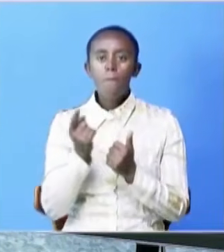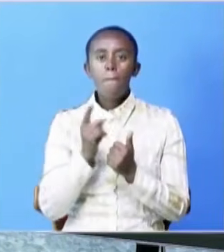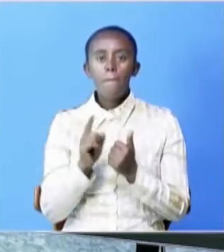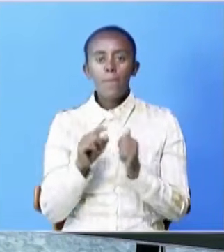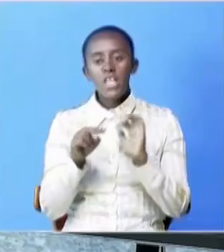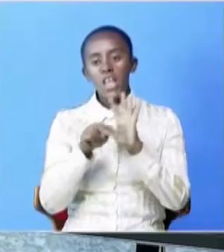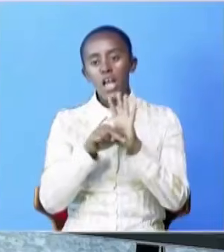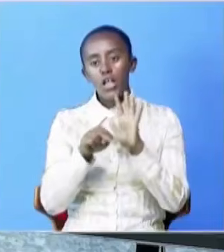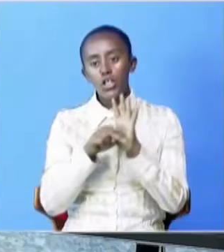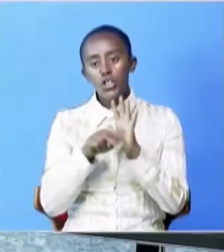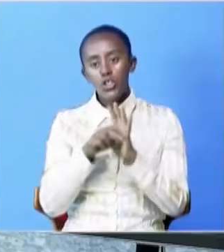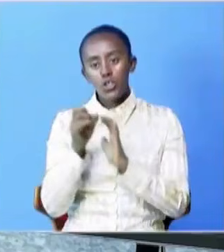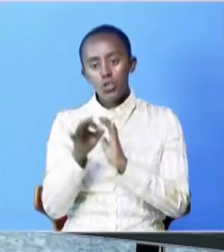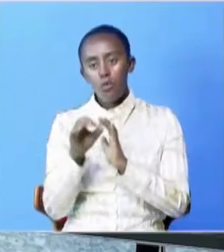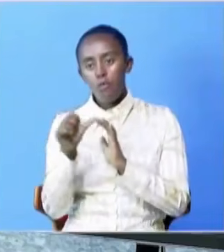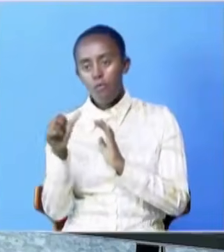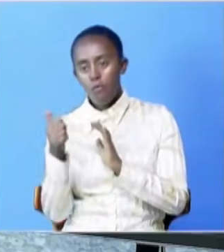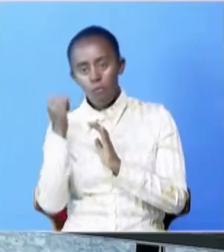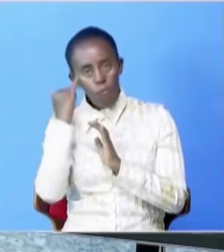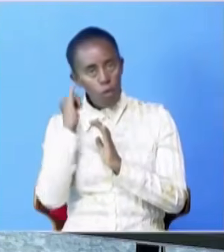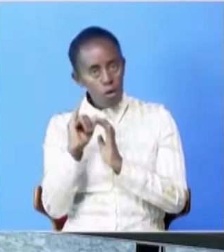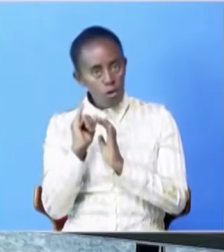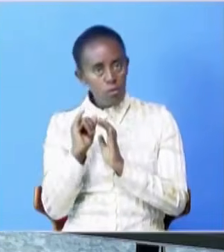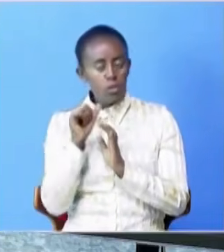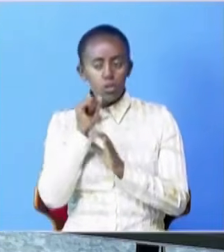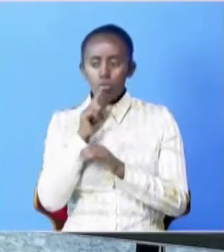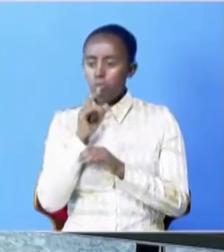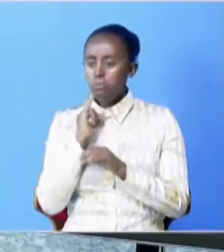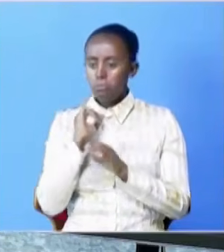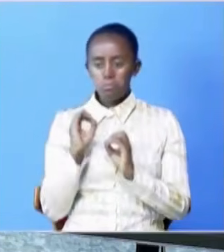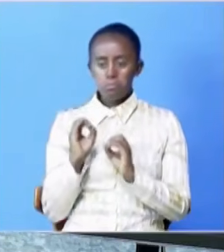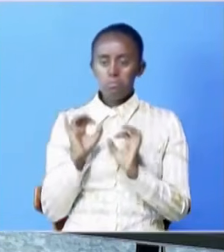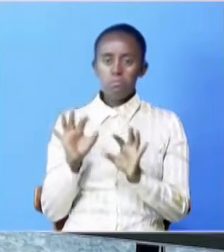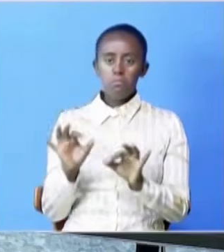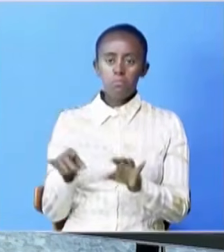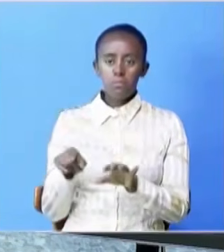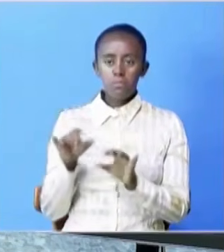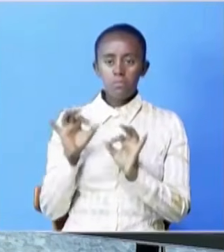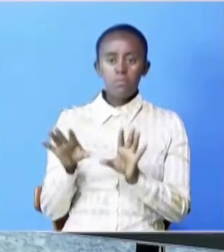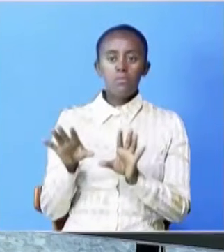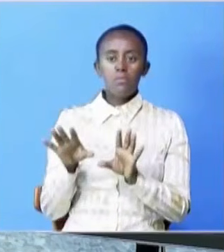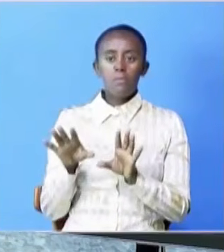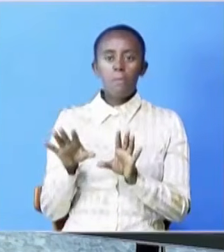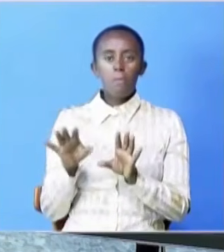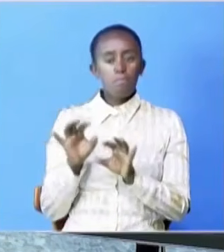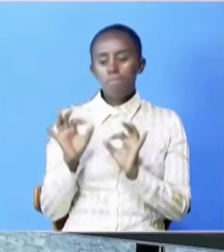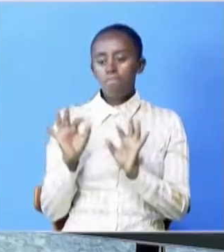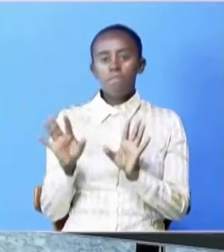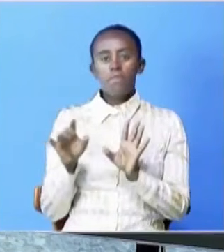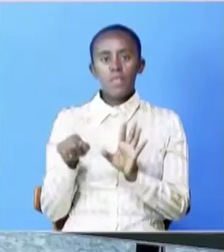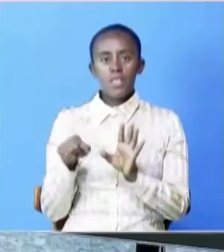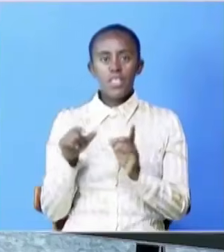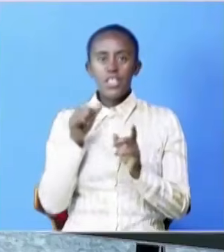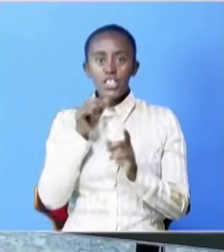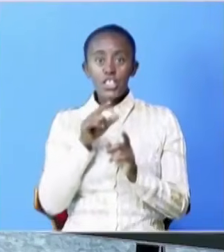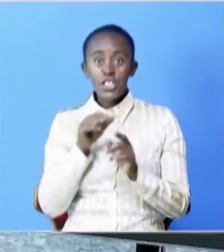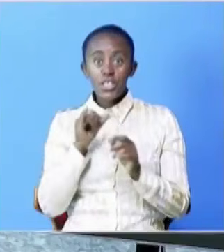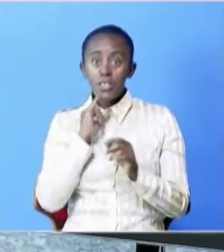showing negation of an idea. She is not here. Instead of her being here, she is not here.